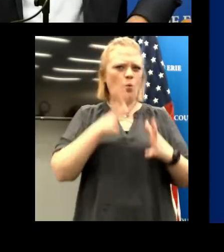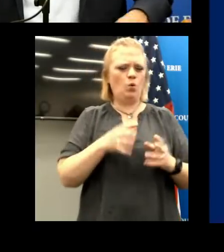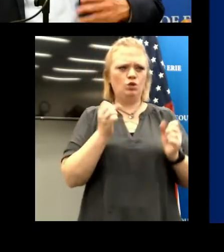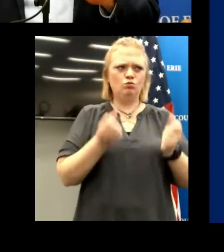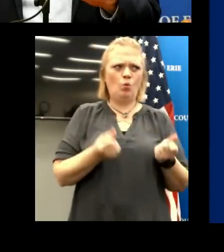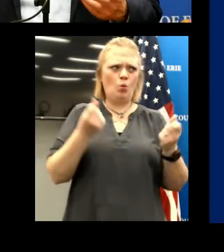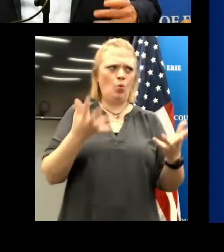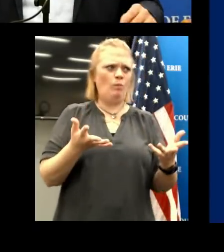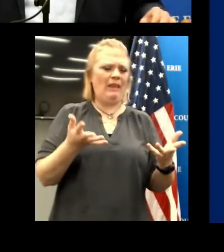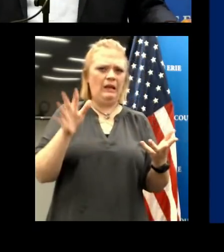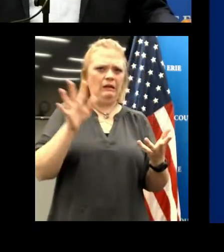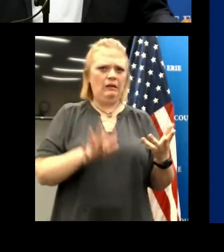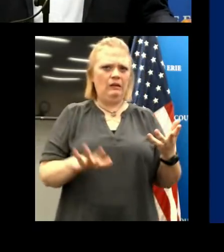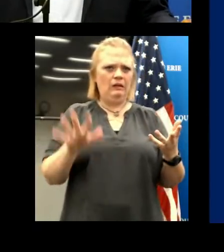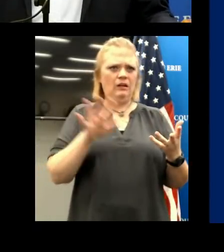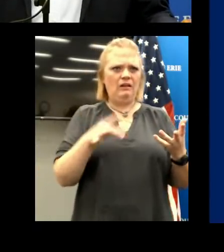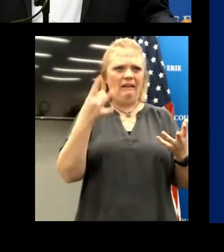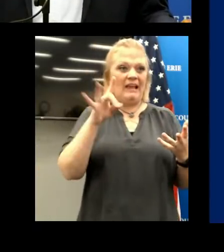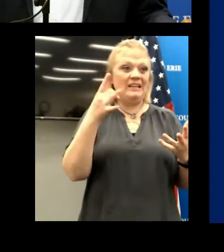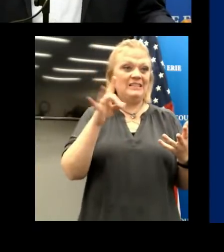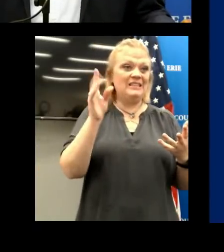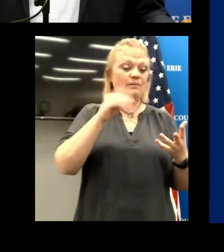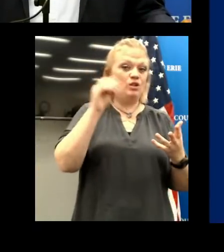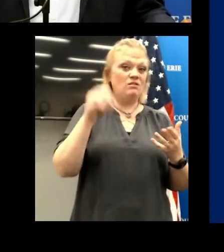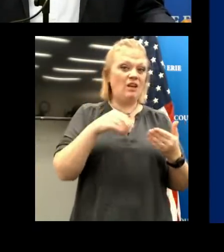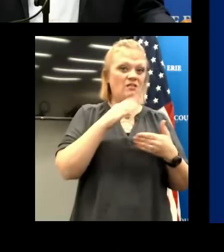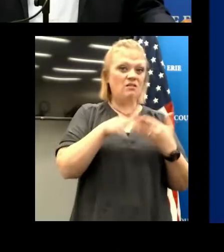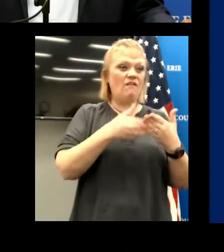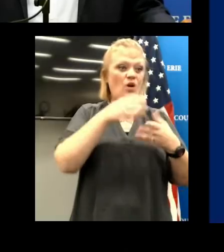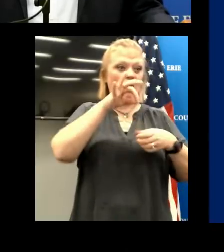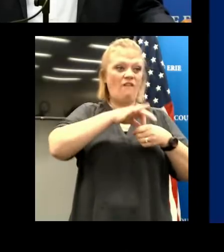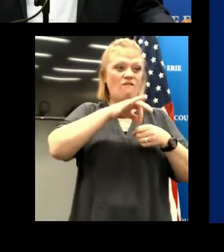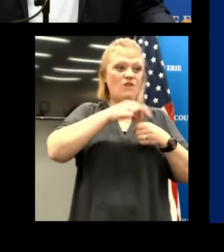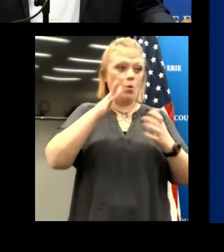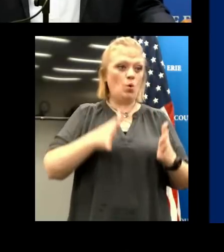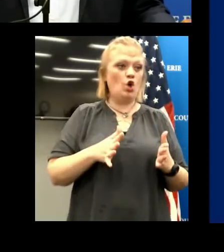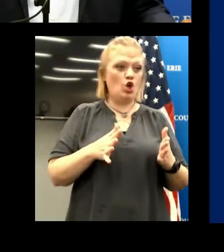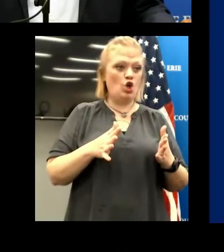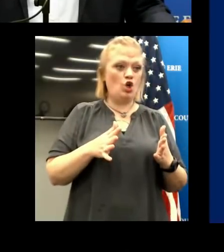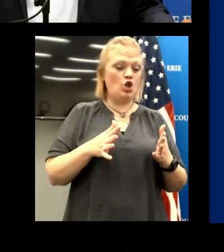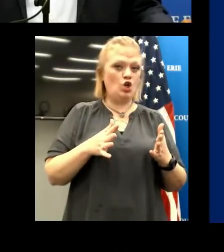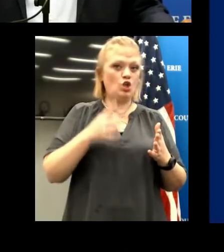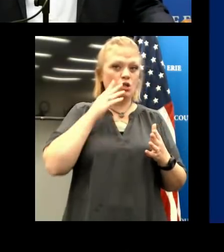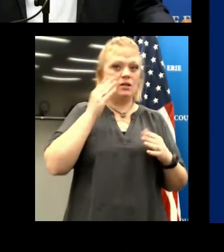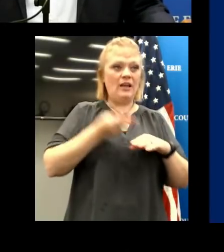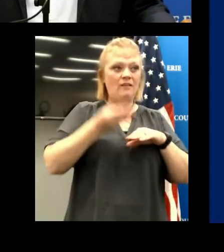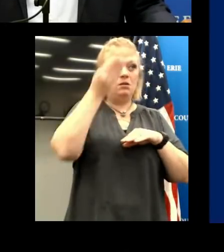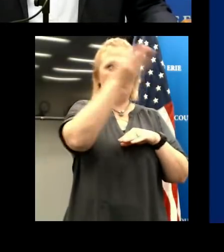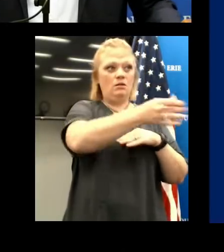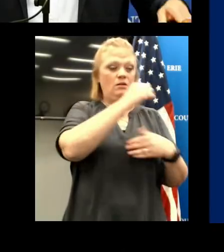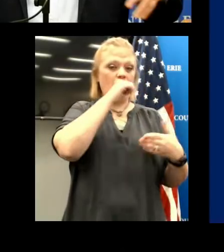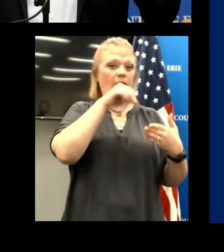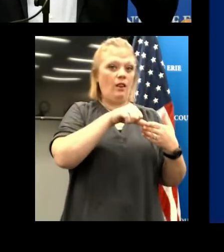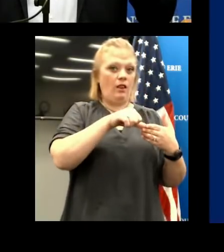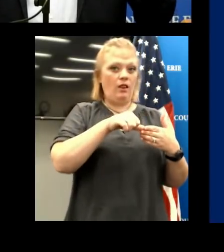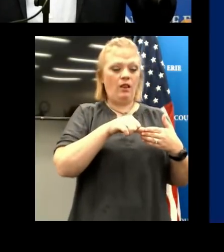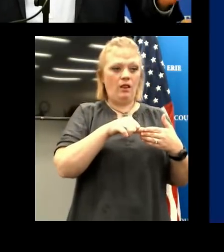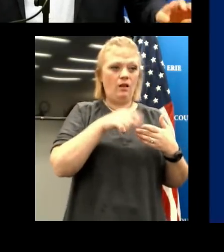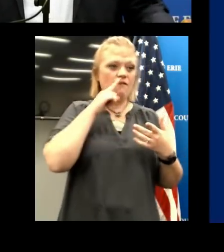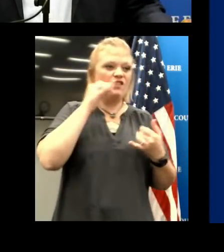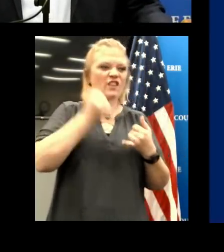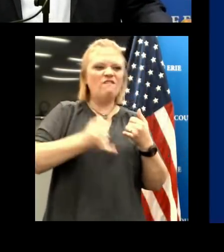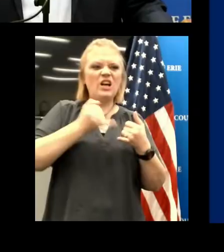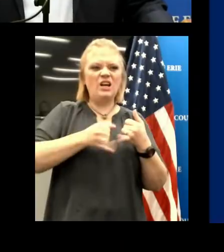them. Approximately 18% of the voters actually have returned an absentee mail-in ballot of what will be the final